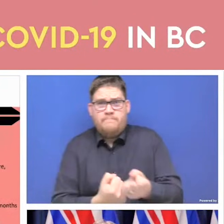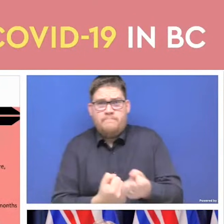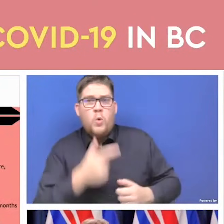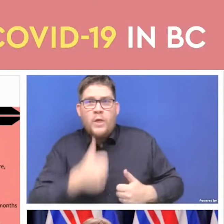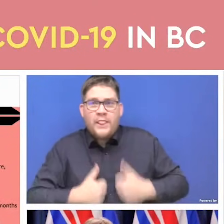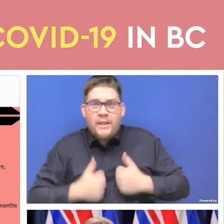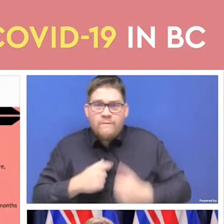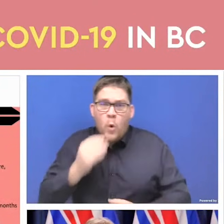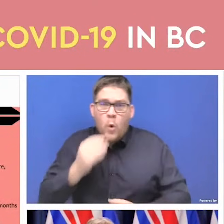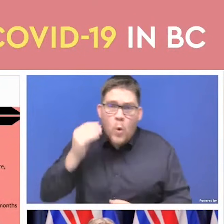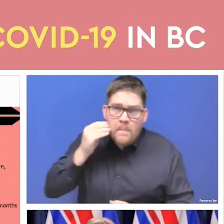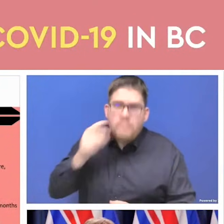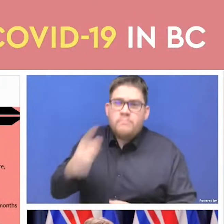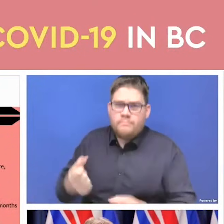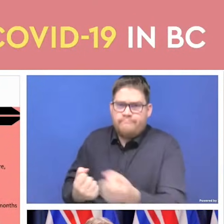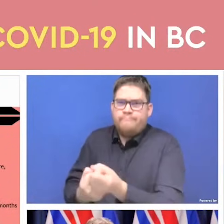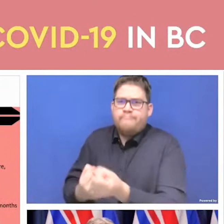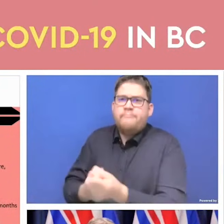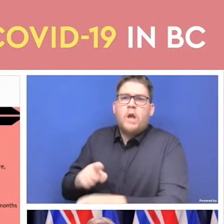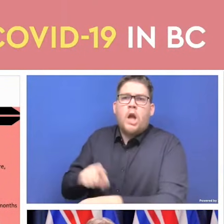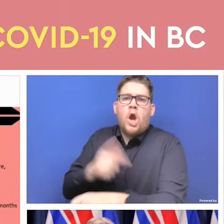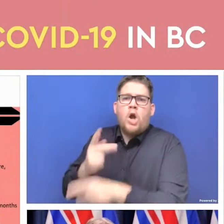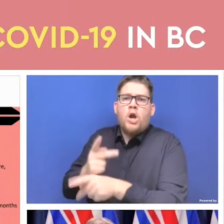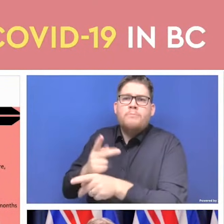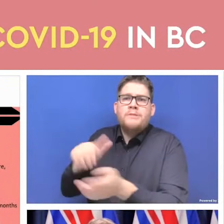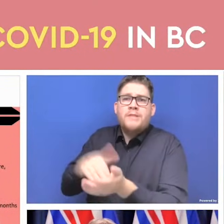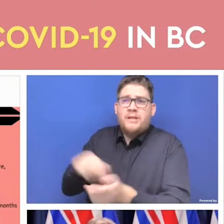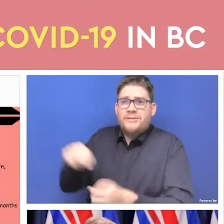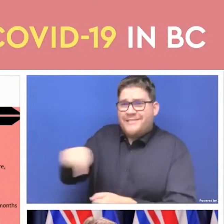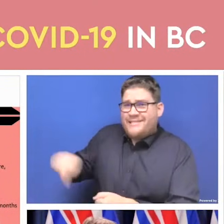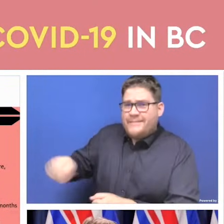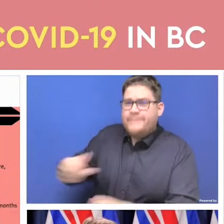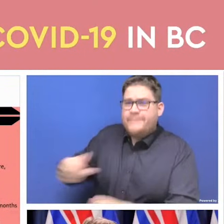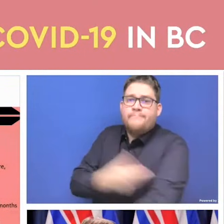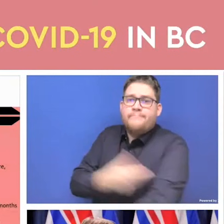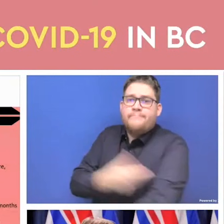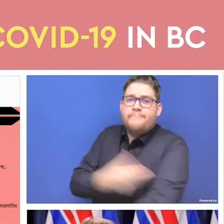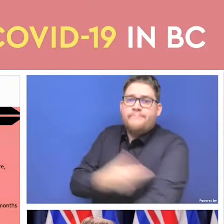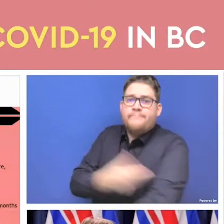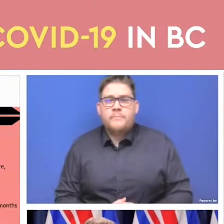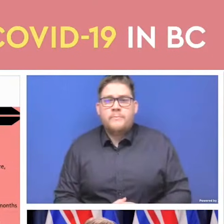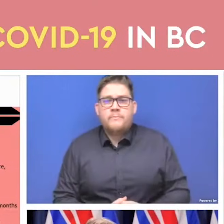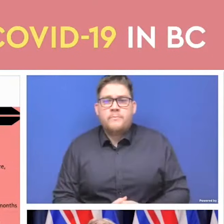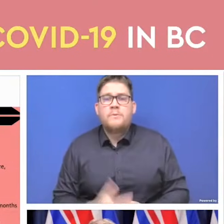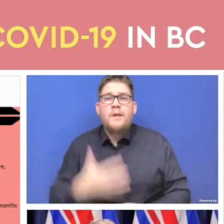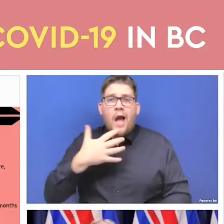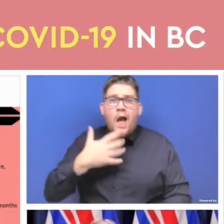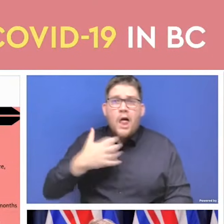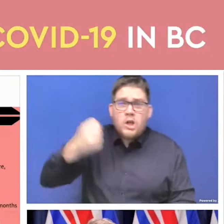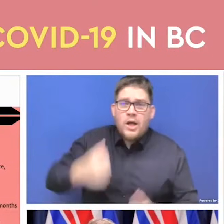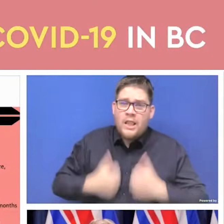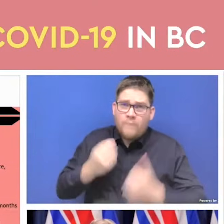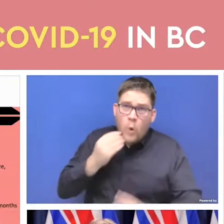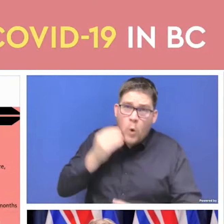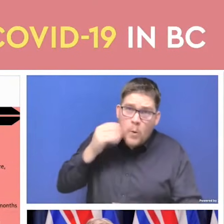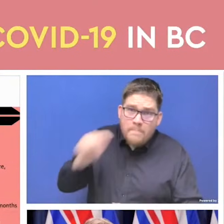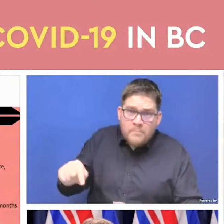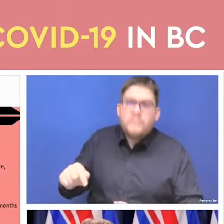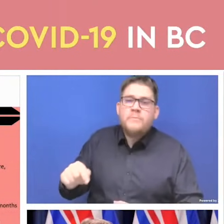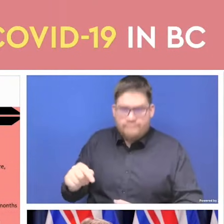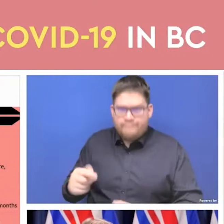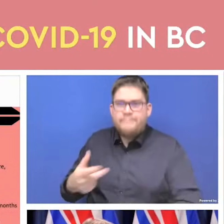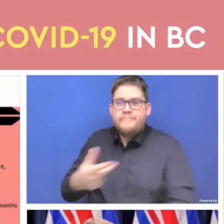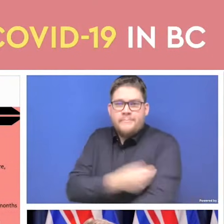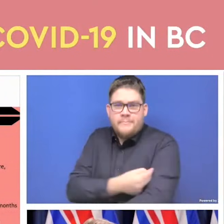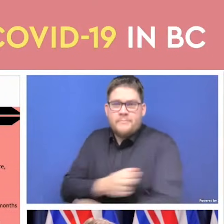of them are independent, but some of them have significant needs. And so we will be using a combination of our community clinics and people being